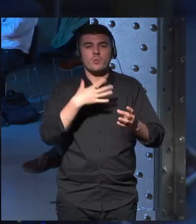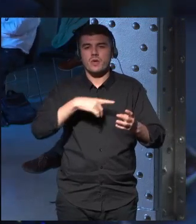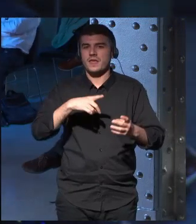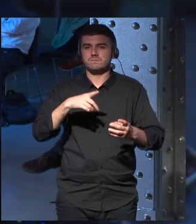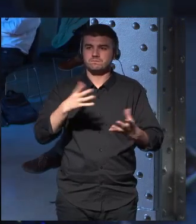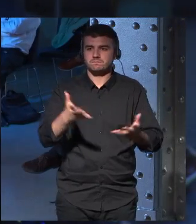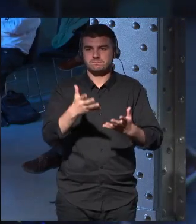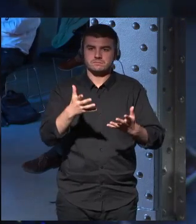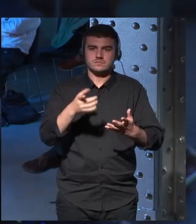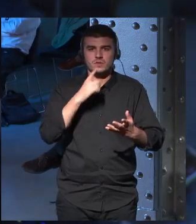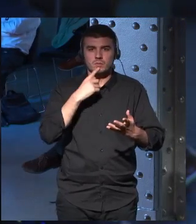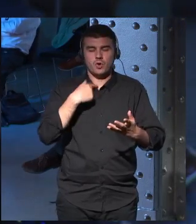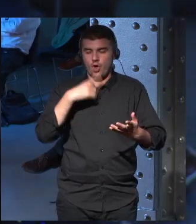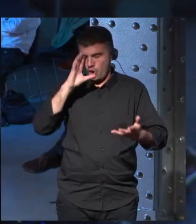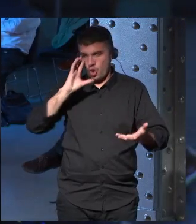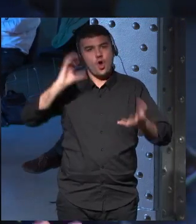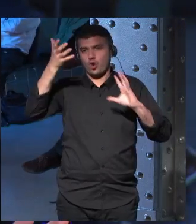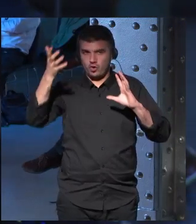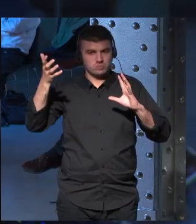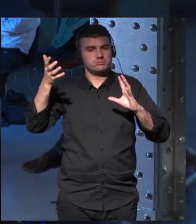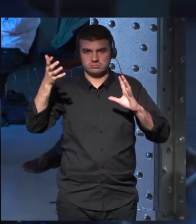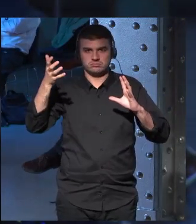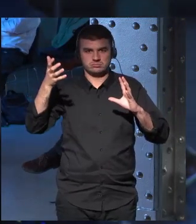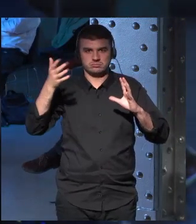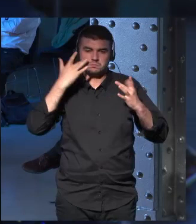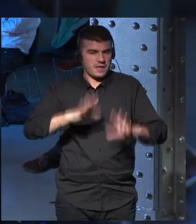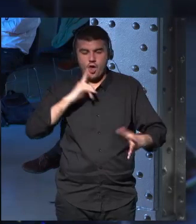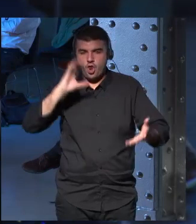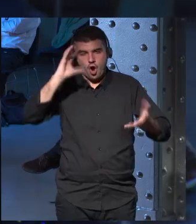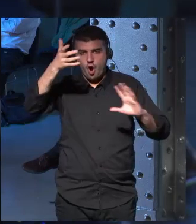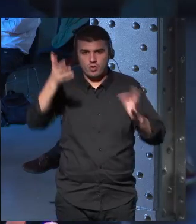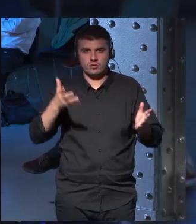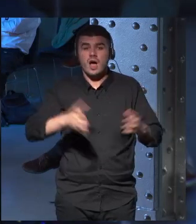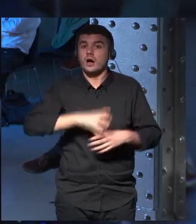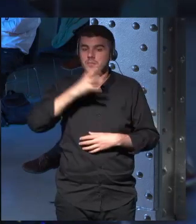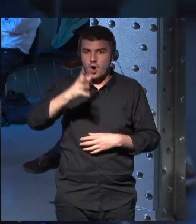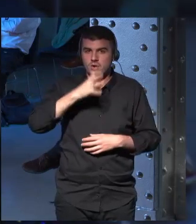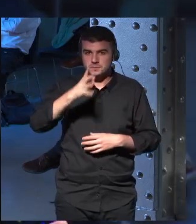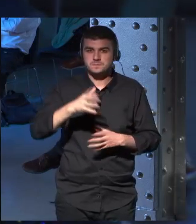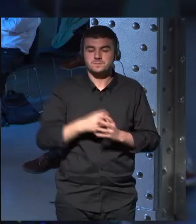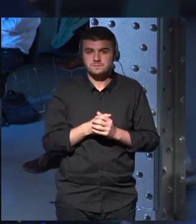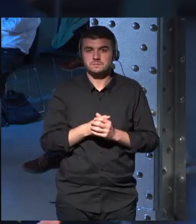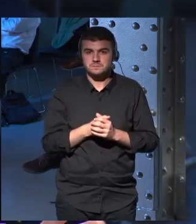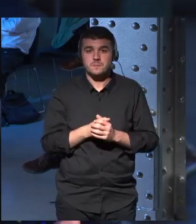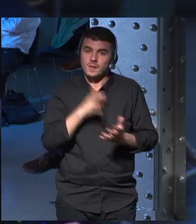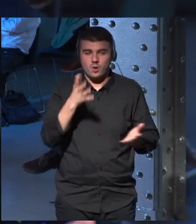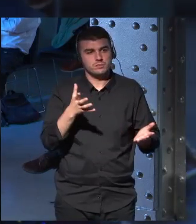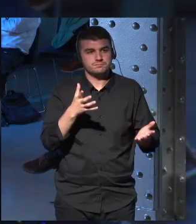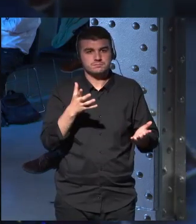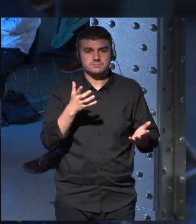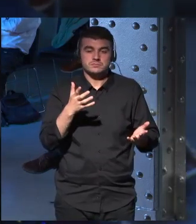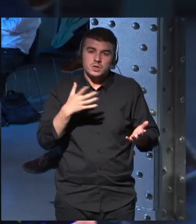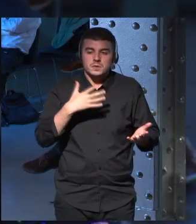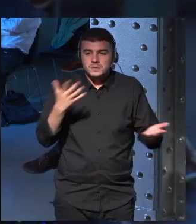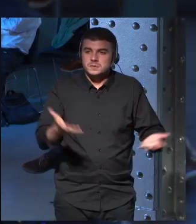uses imagery of unborn souls waiting at the gate for a chance to enter